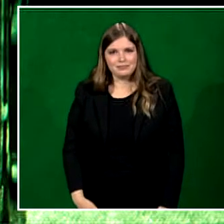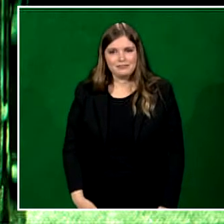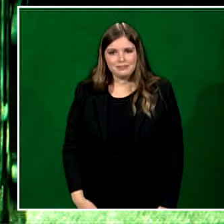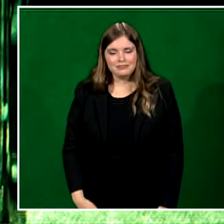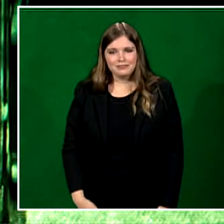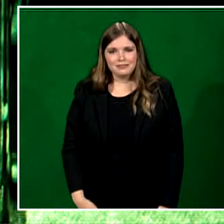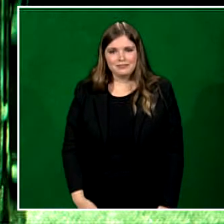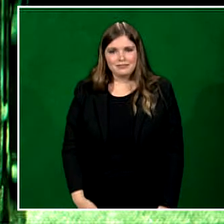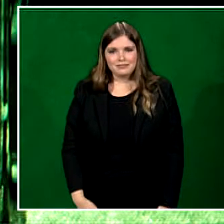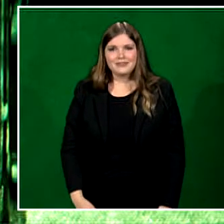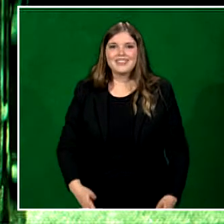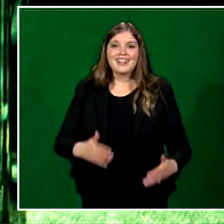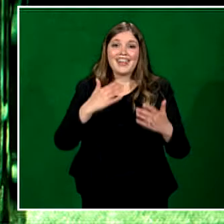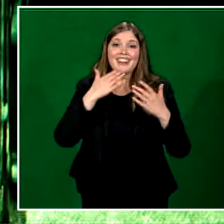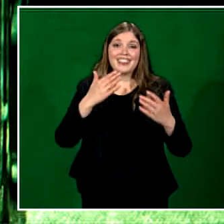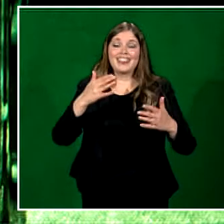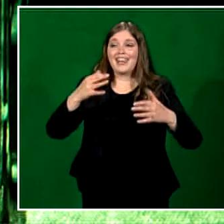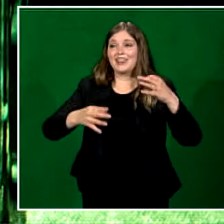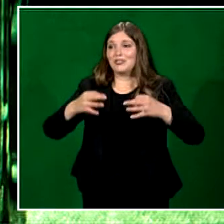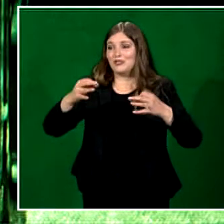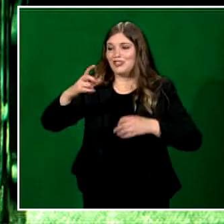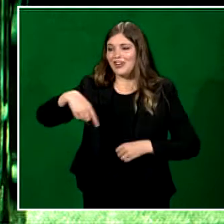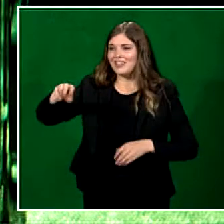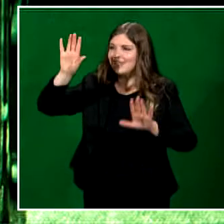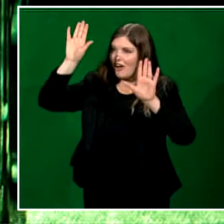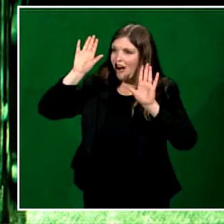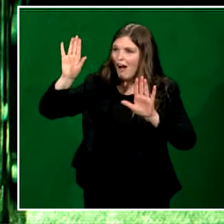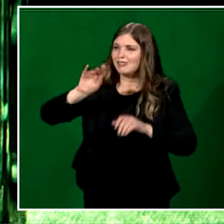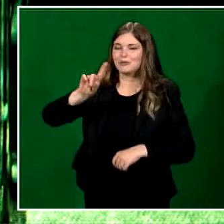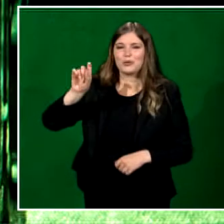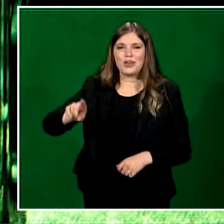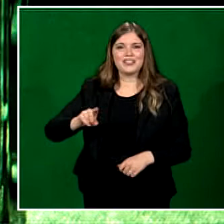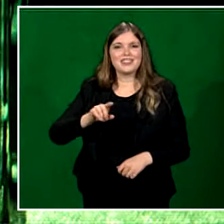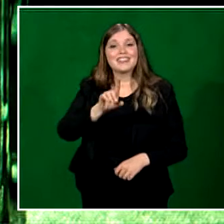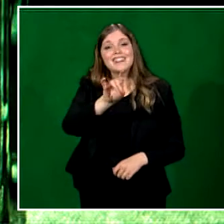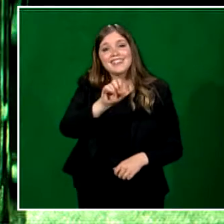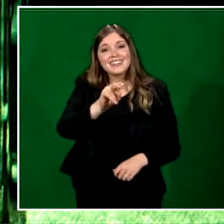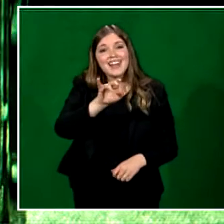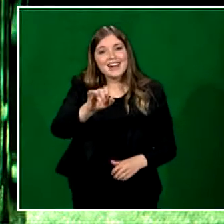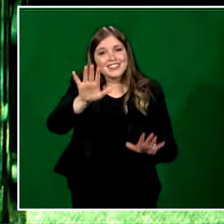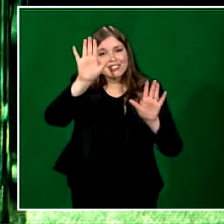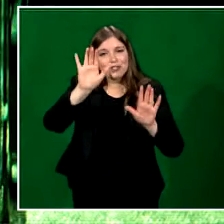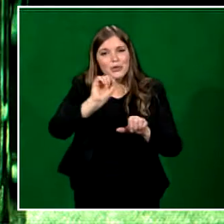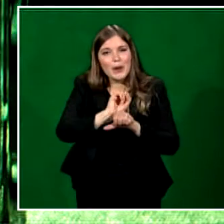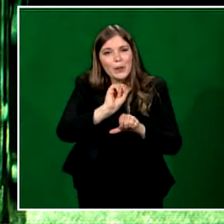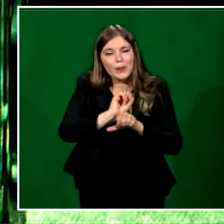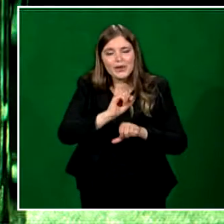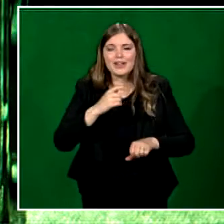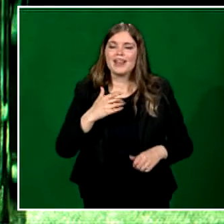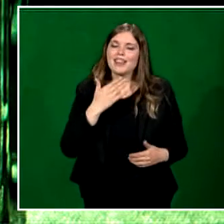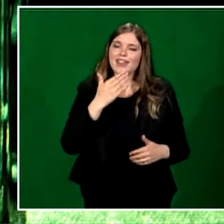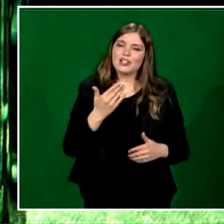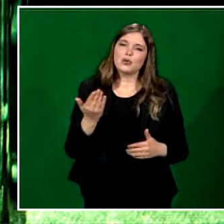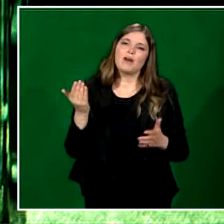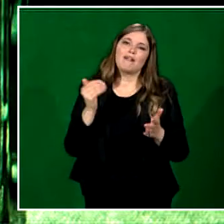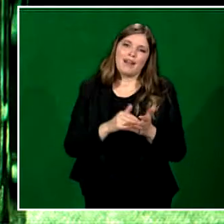Thank you, judges. Awesome questions. Dennis, great work. for joining us again this